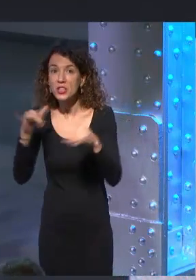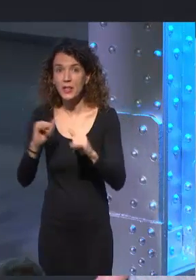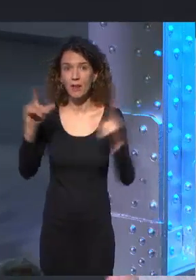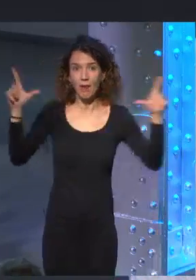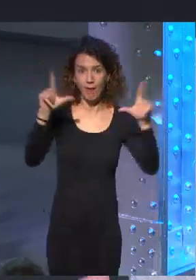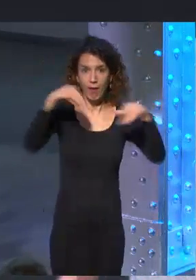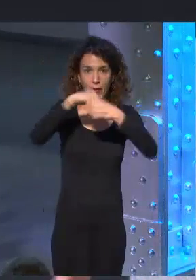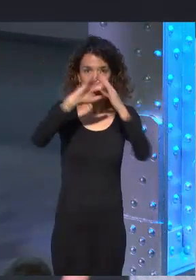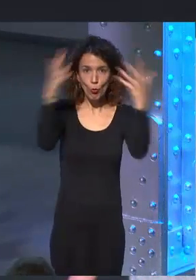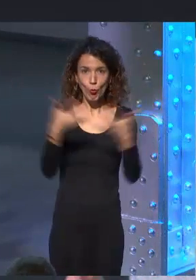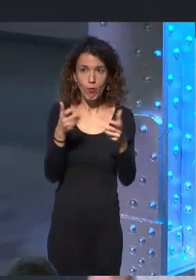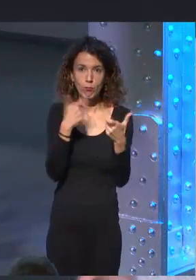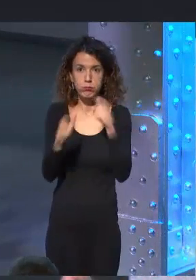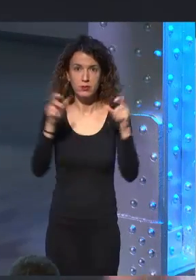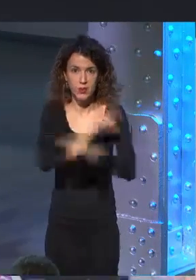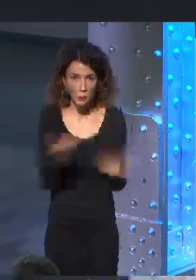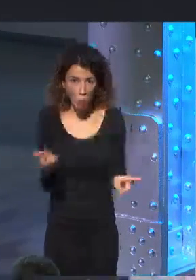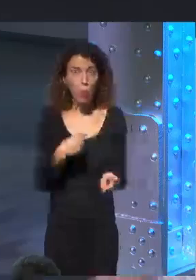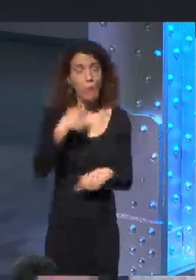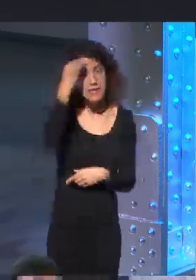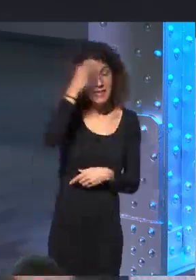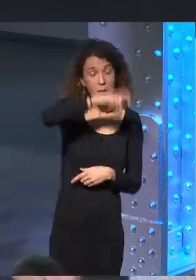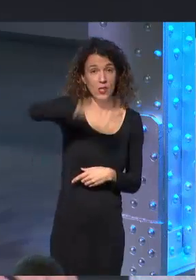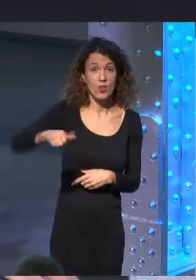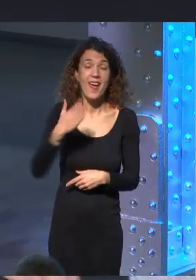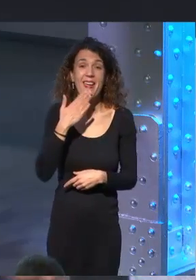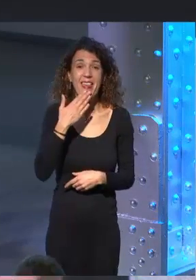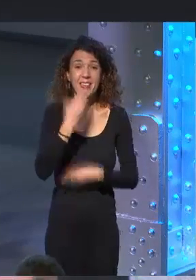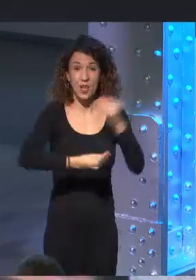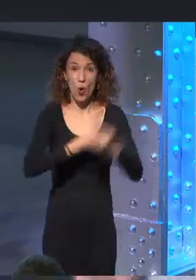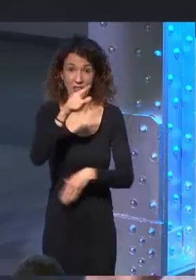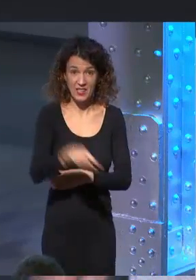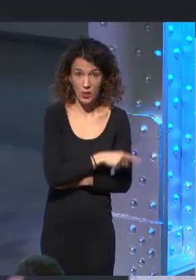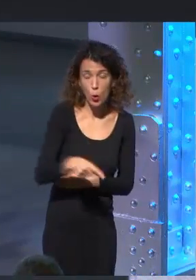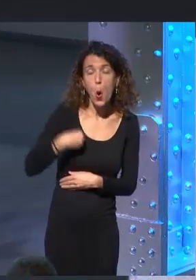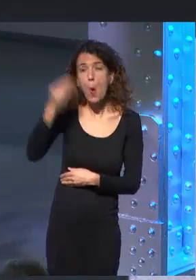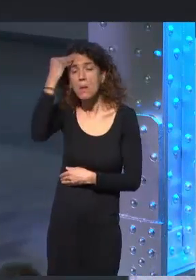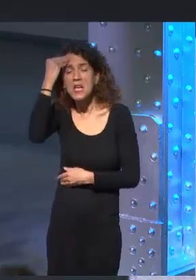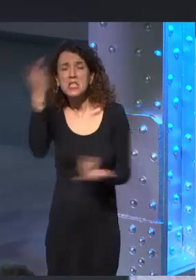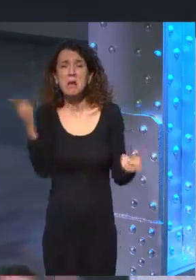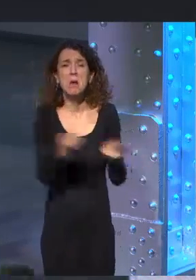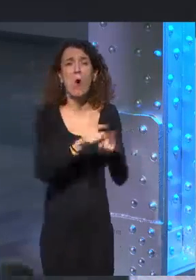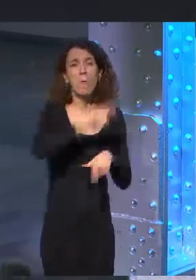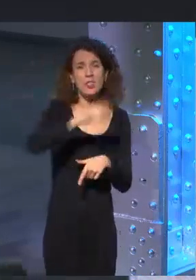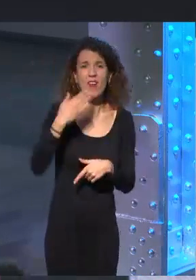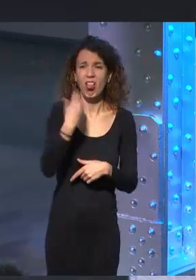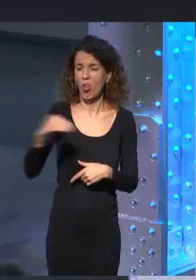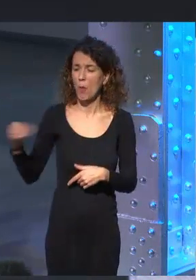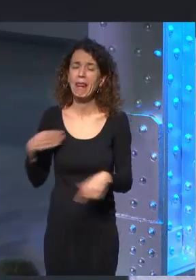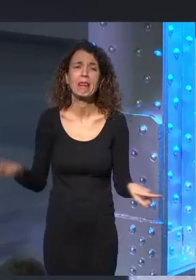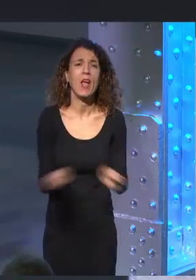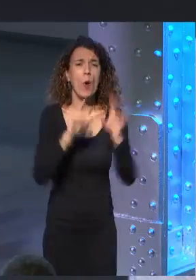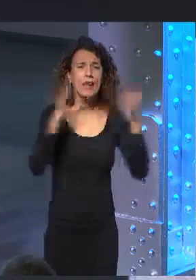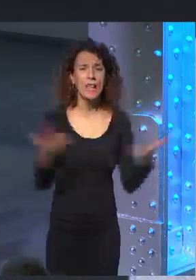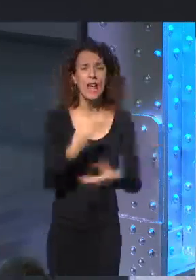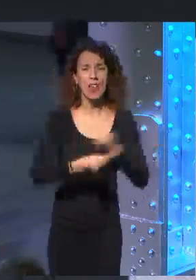network privacy. So this type of behavior, do you think that people of your age, do you think that